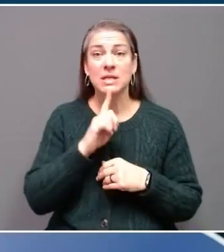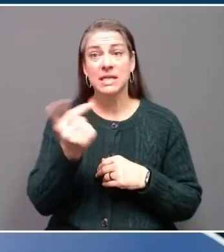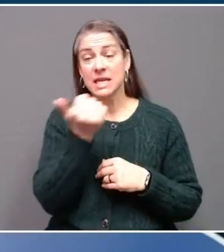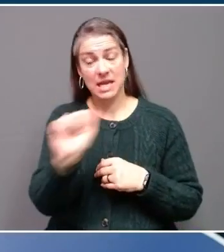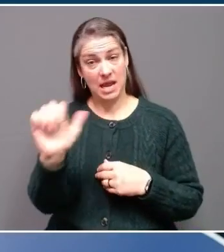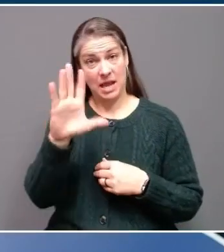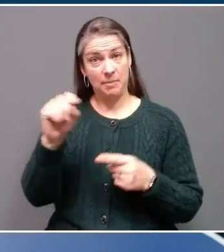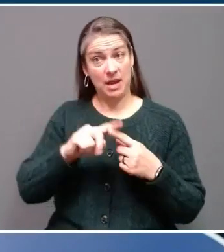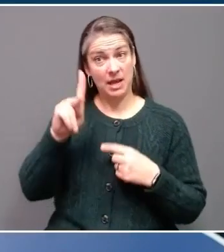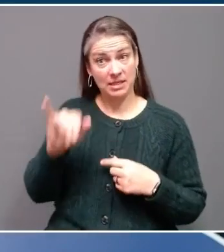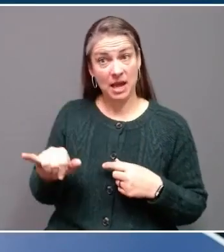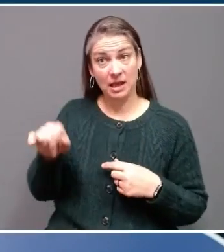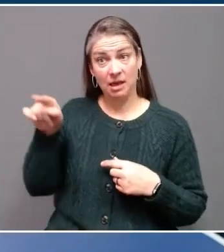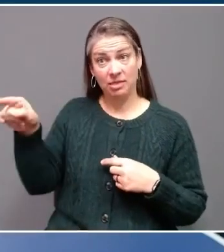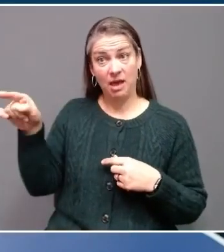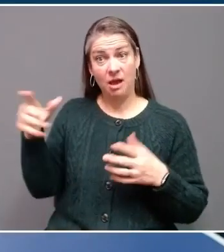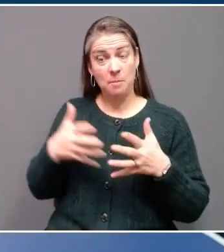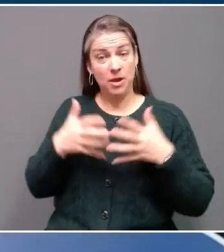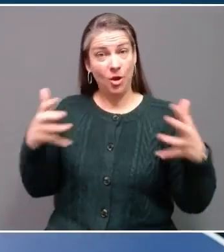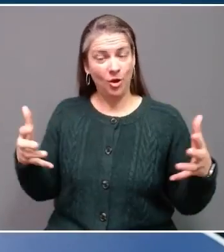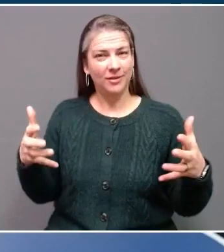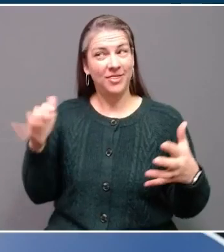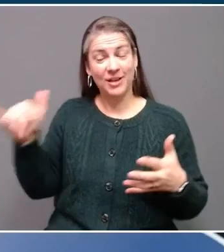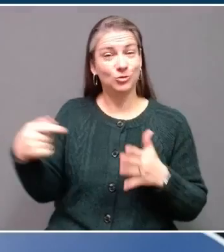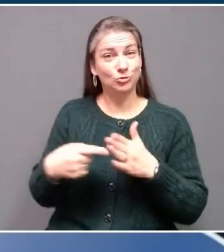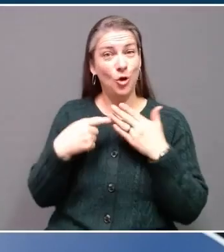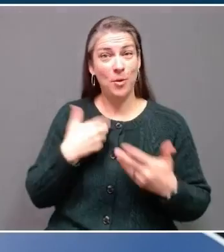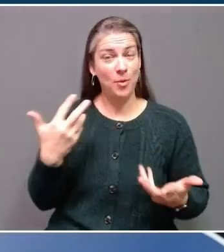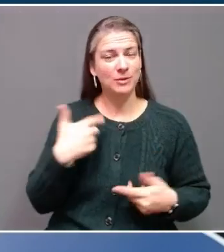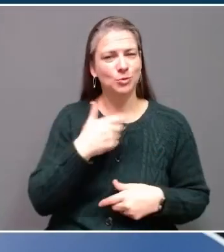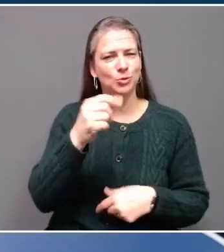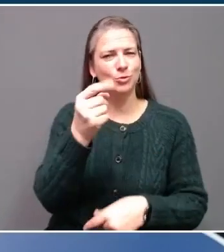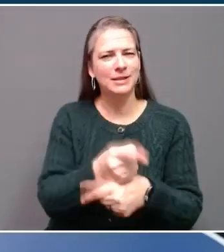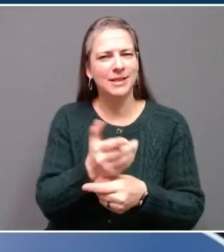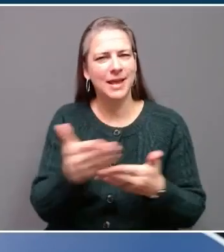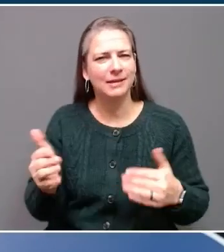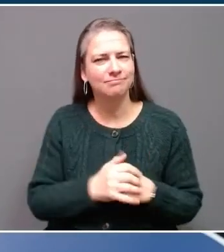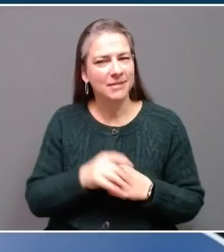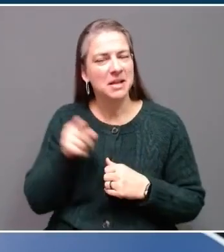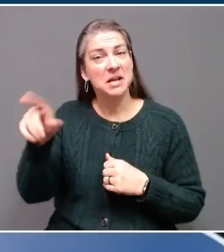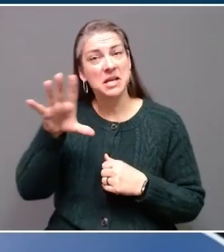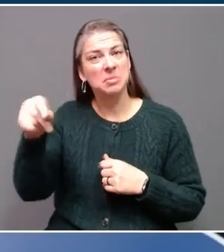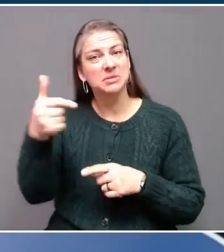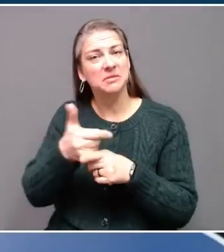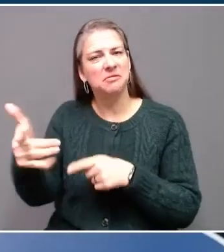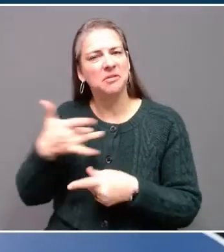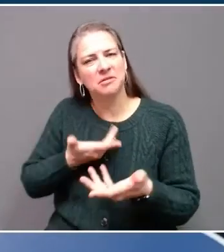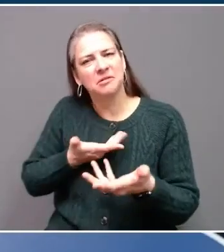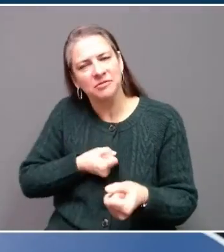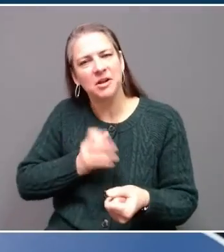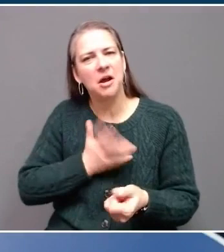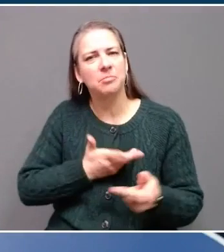Kentucky expands, it just shows that we're doing things right, that they have the confidence in our workforce, and that they know there's no